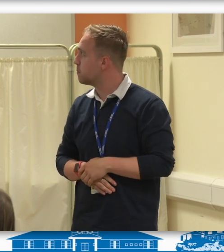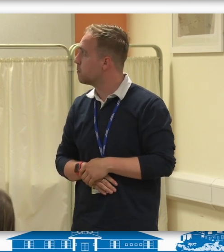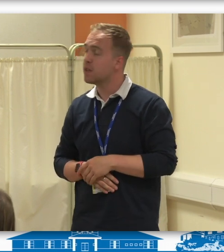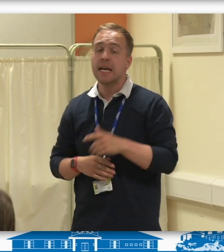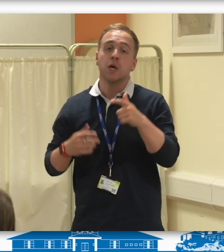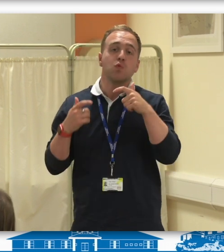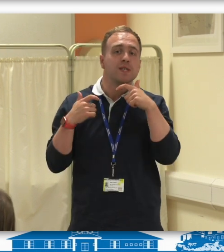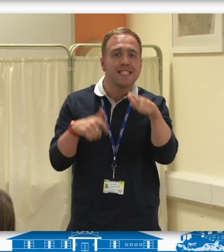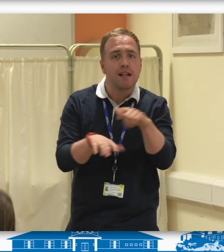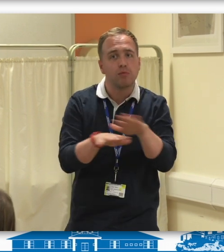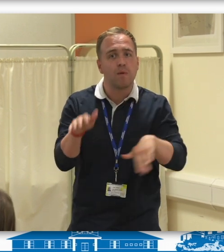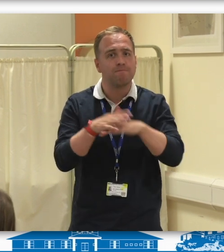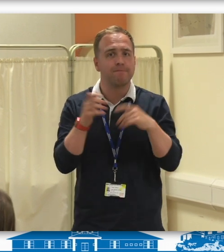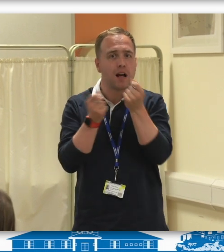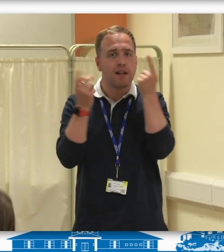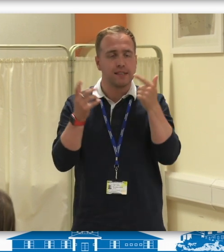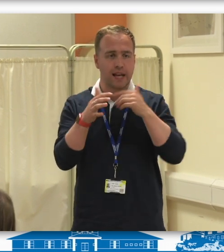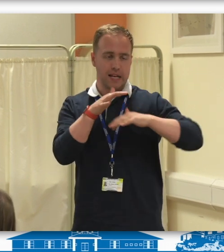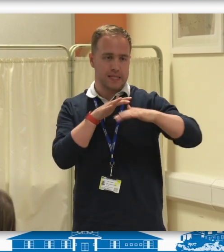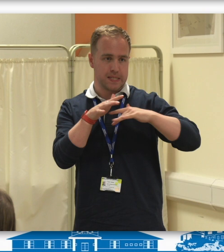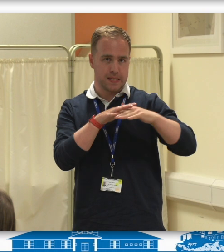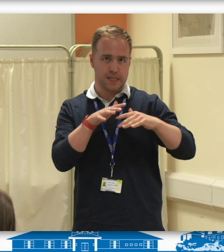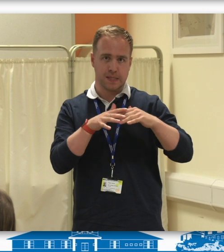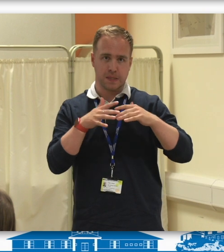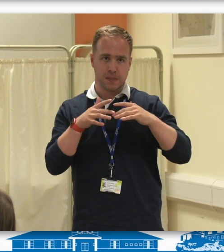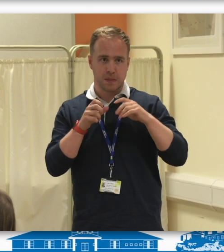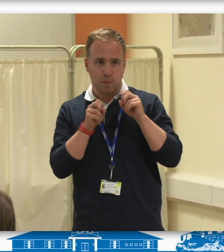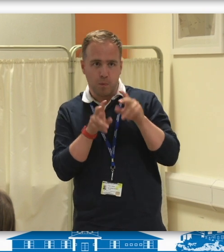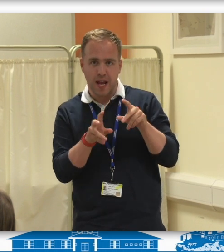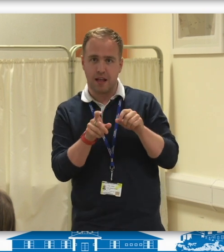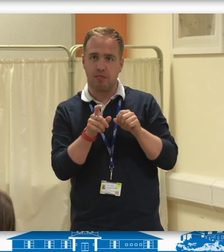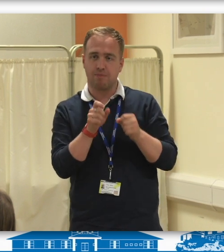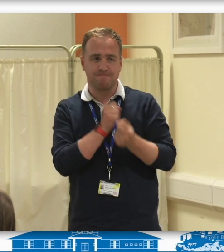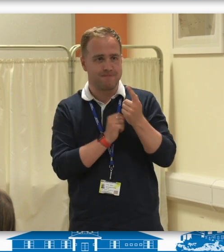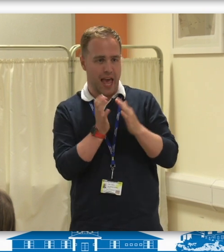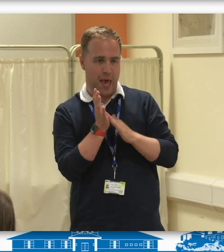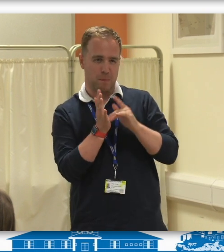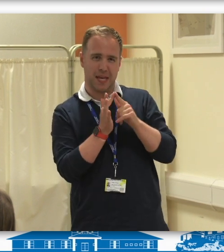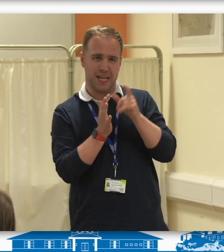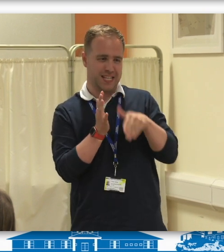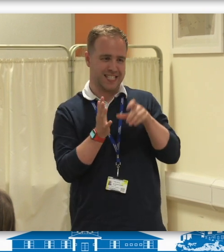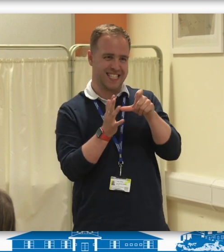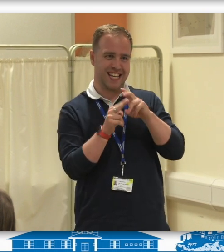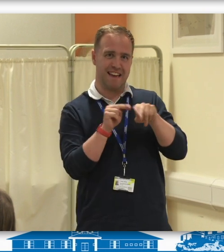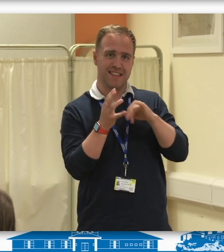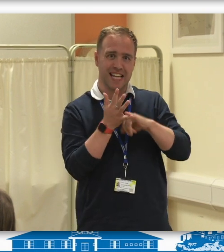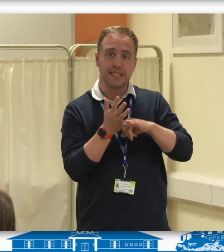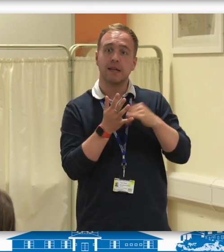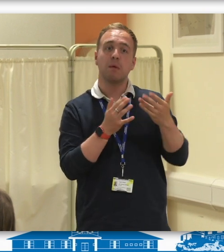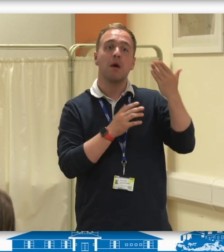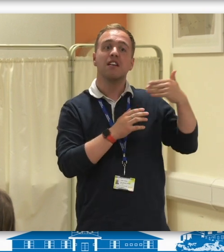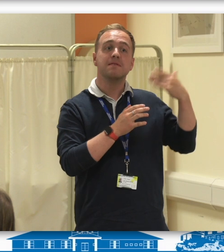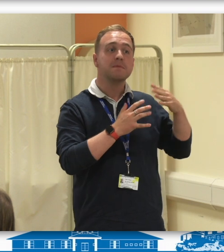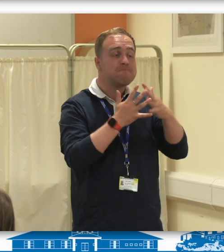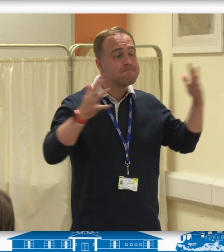We still don't understand the underlying pathology and the mechanisms driving ME/CFS. possibly due to a traditional lack of